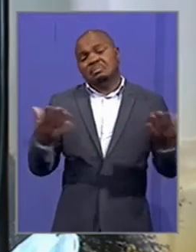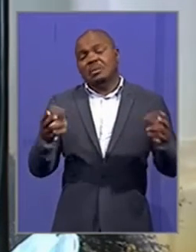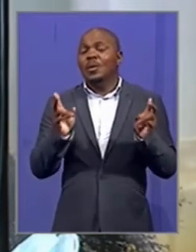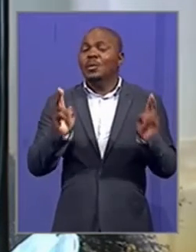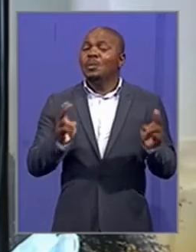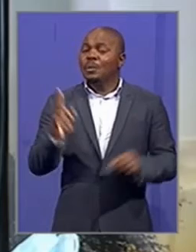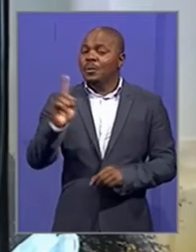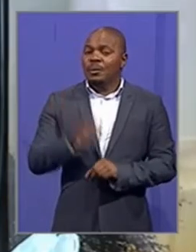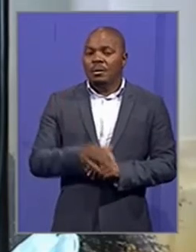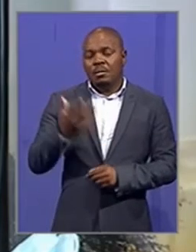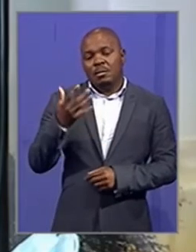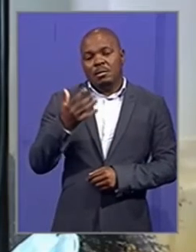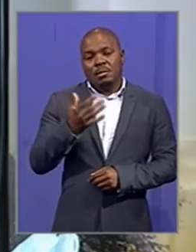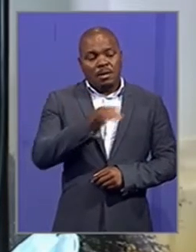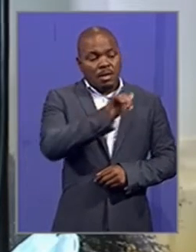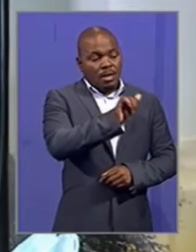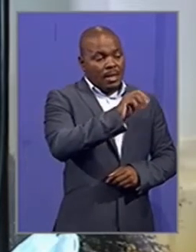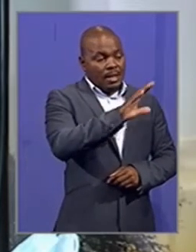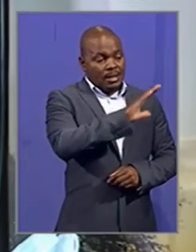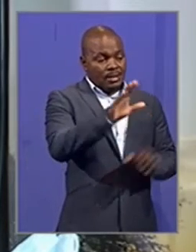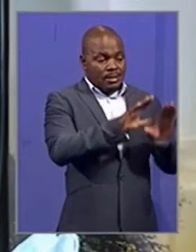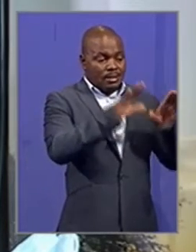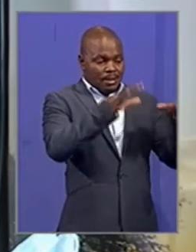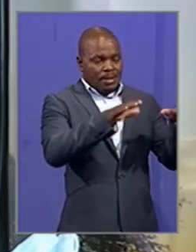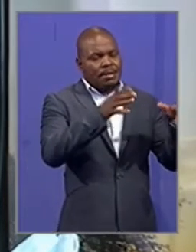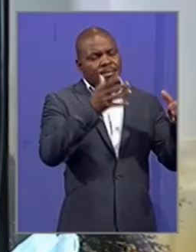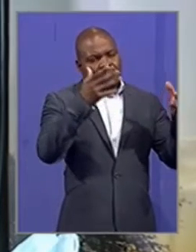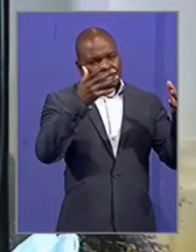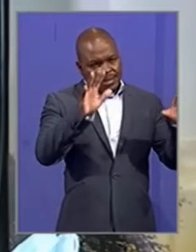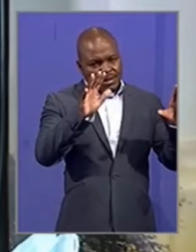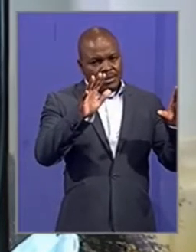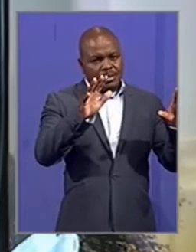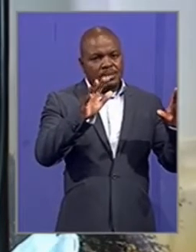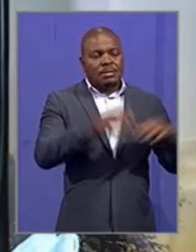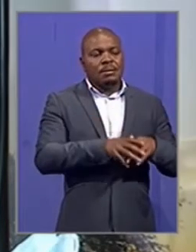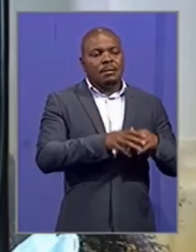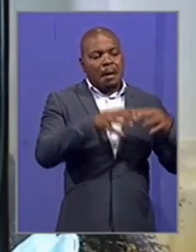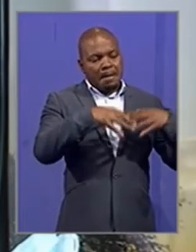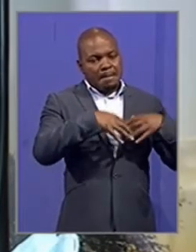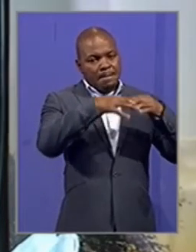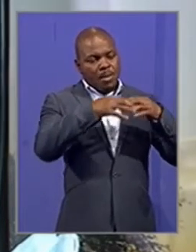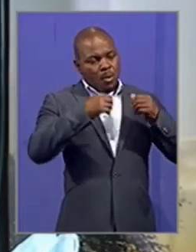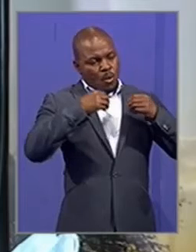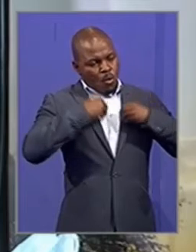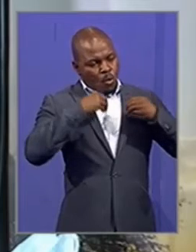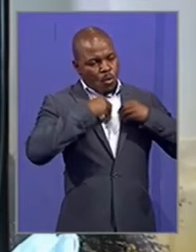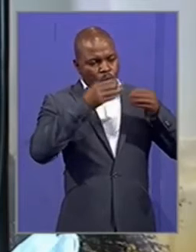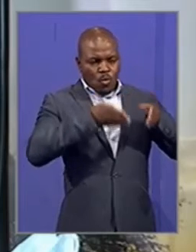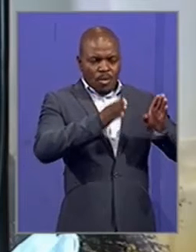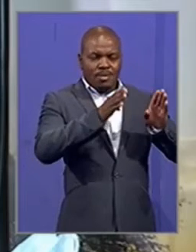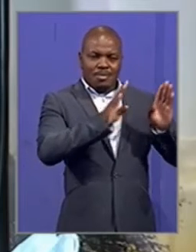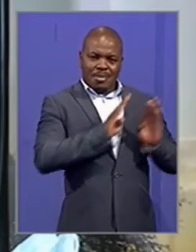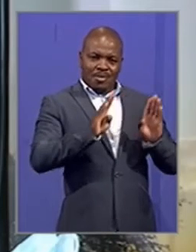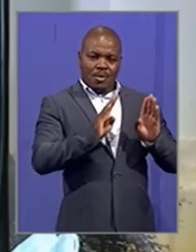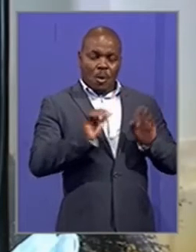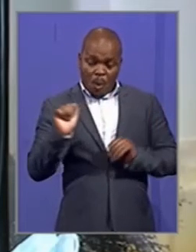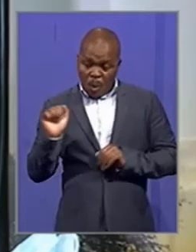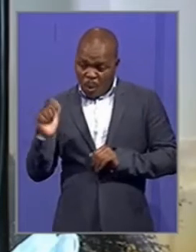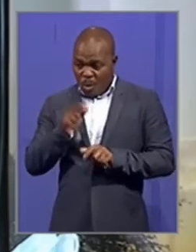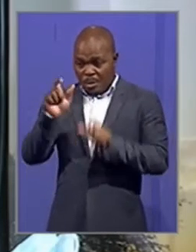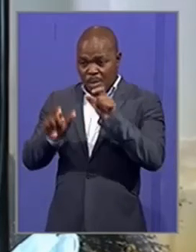that the governing ANC has set itself a particular moral standard that all of